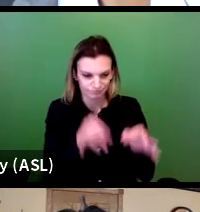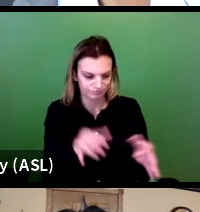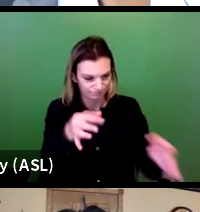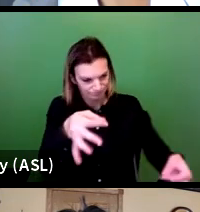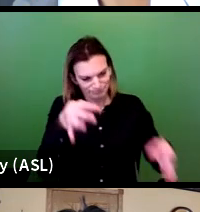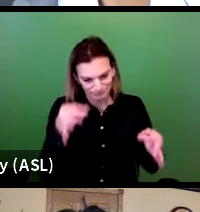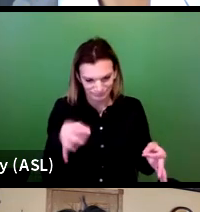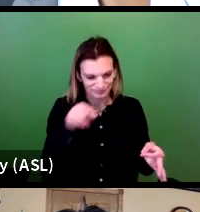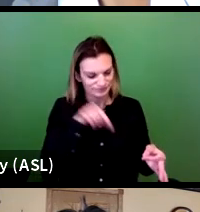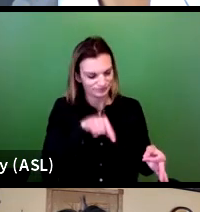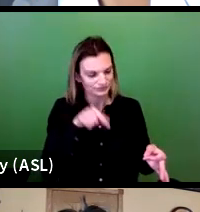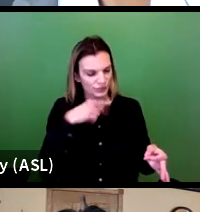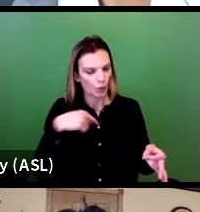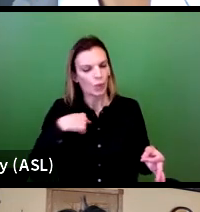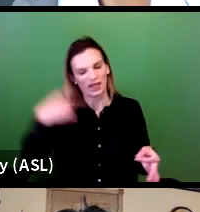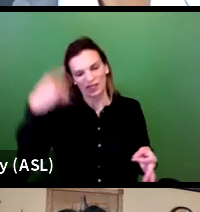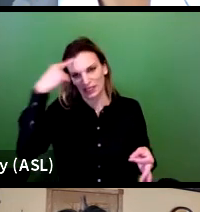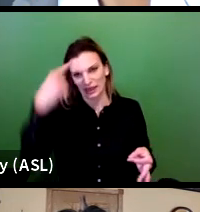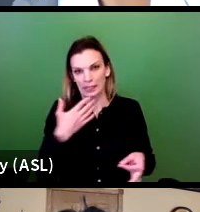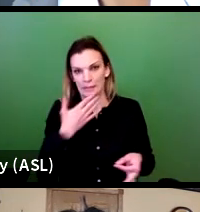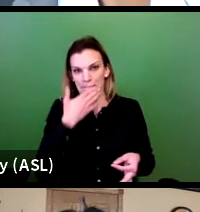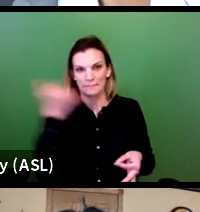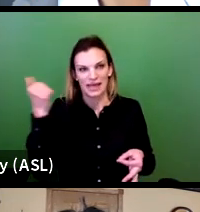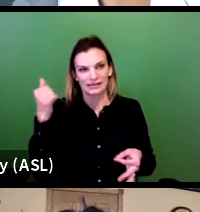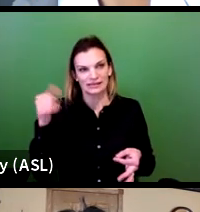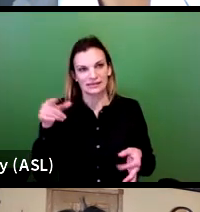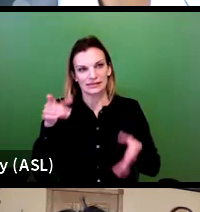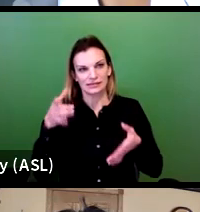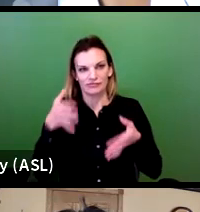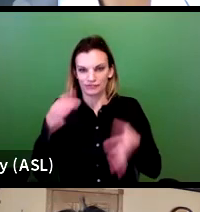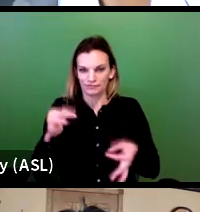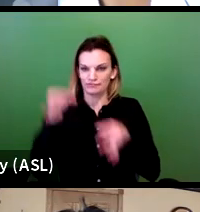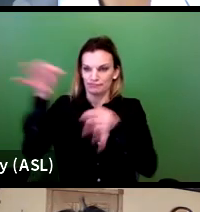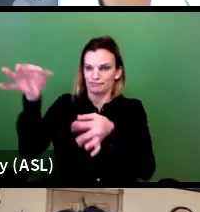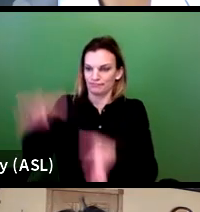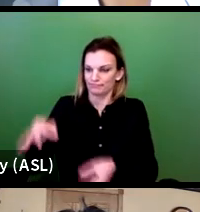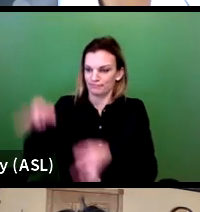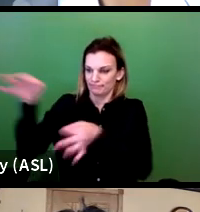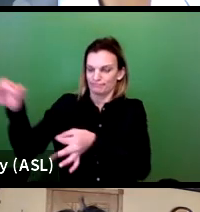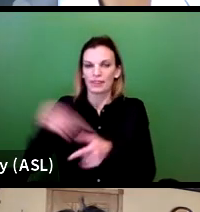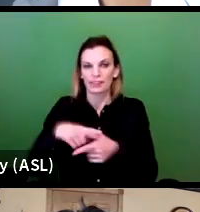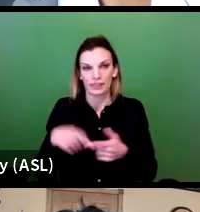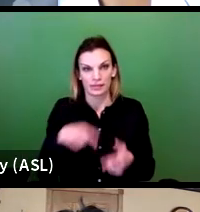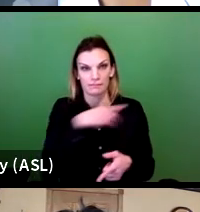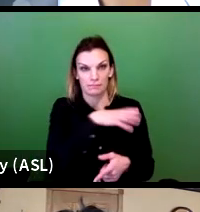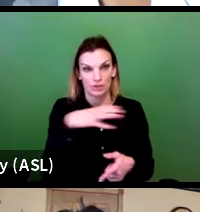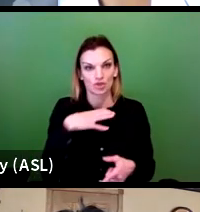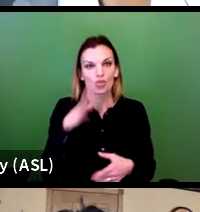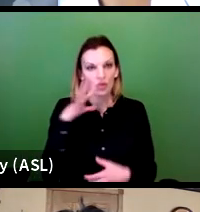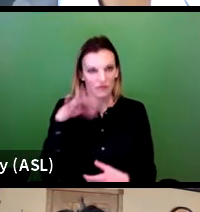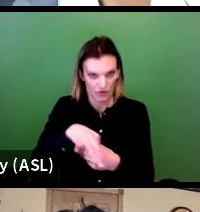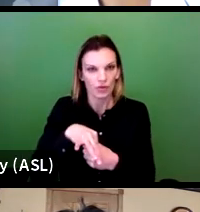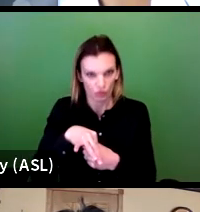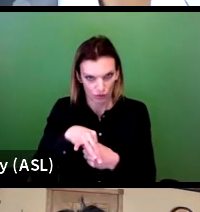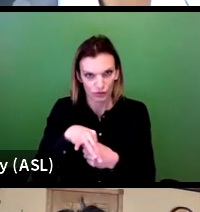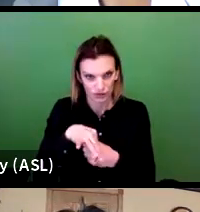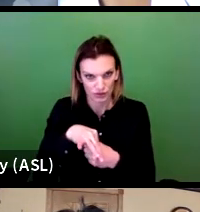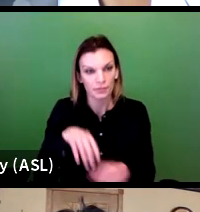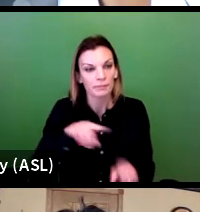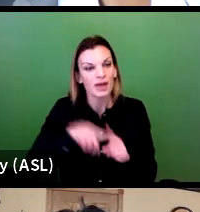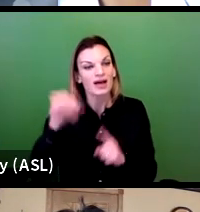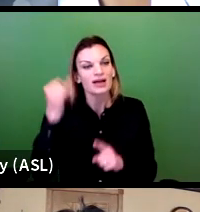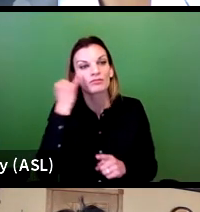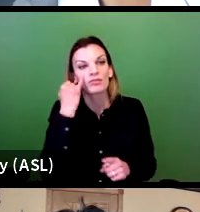we think are the best possibilities. Then the commission's going to vote. And if someone is outside of their